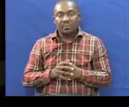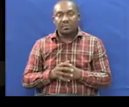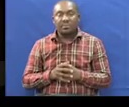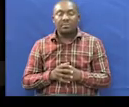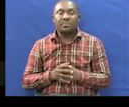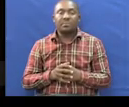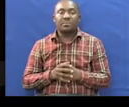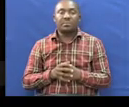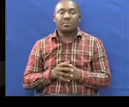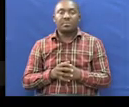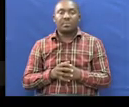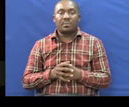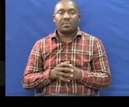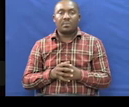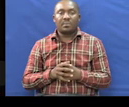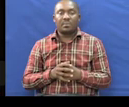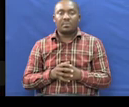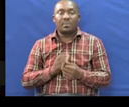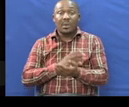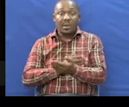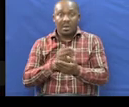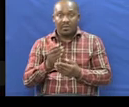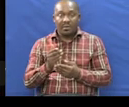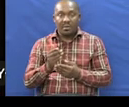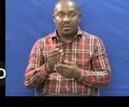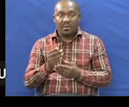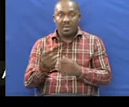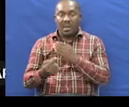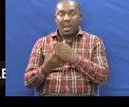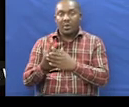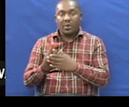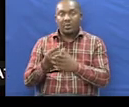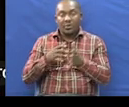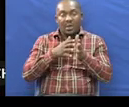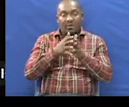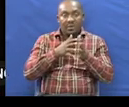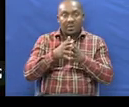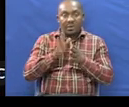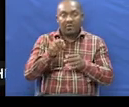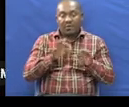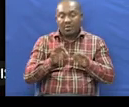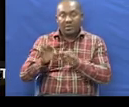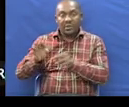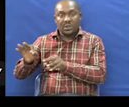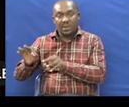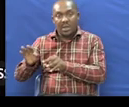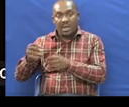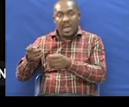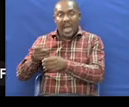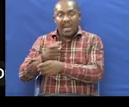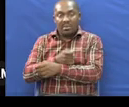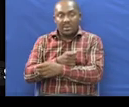us see about question number 2. The question number 2 says that there is an expected